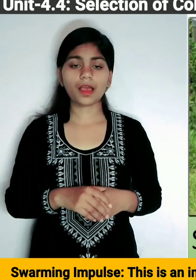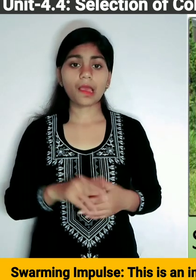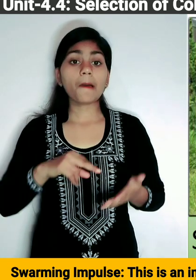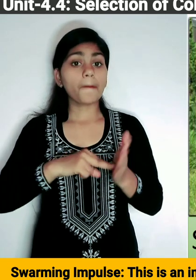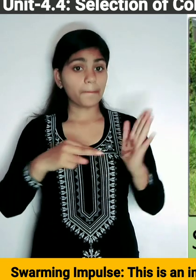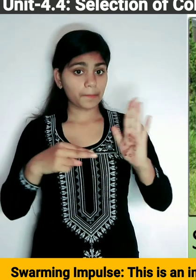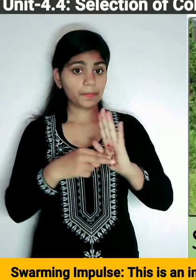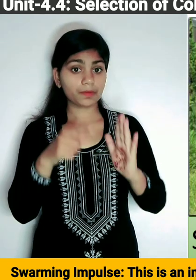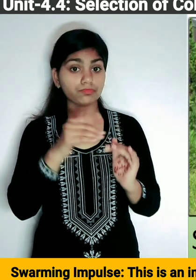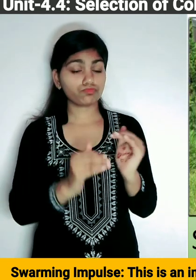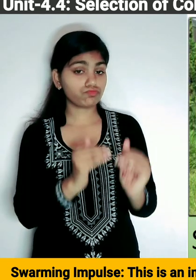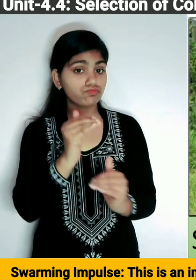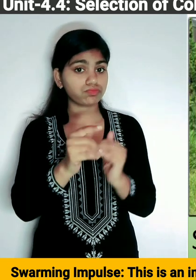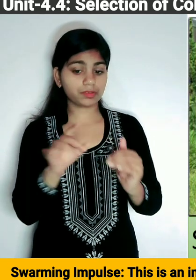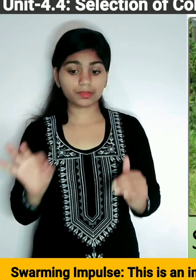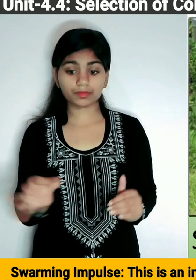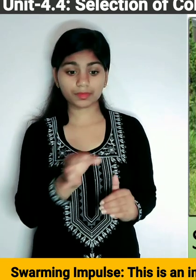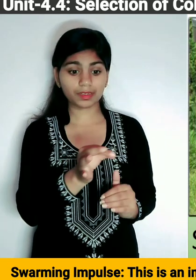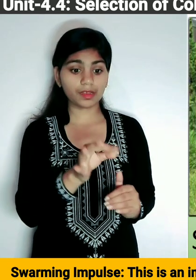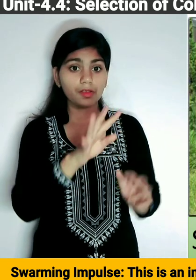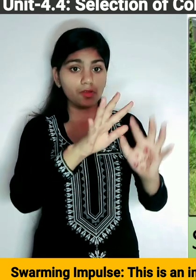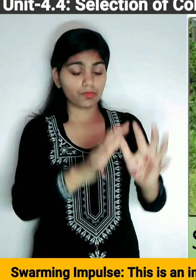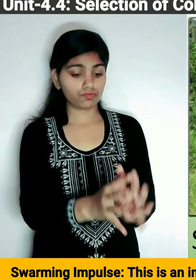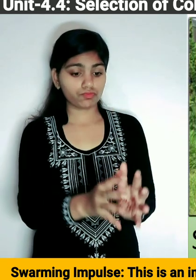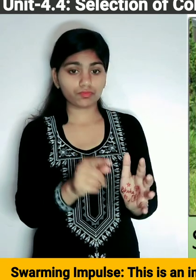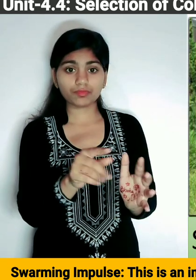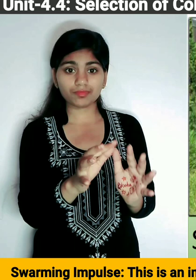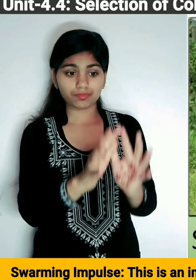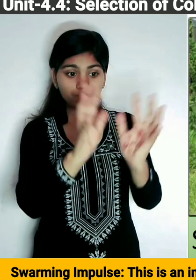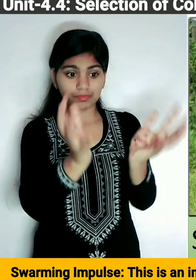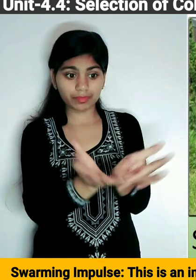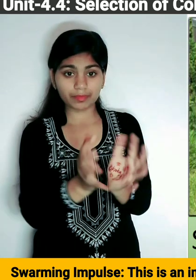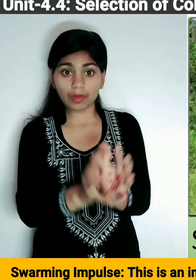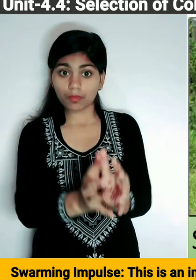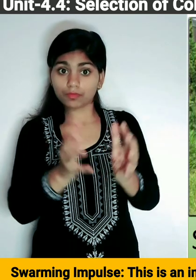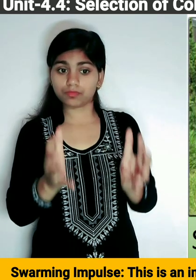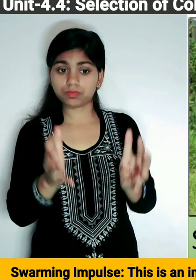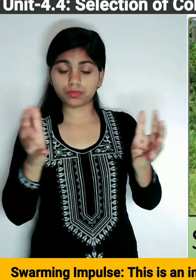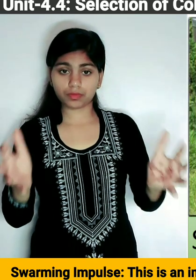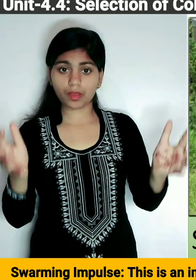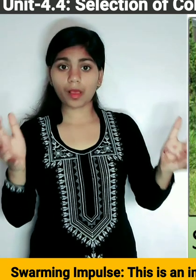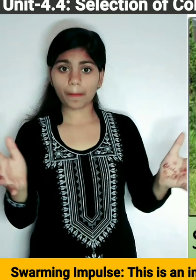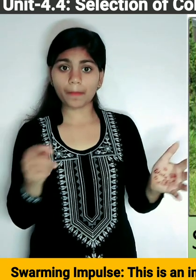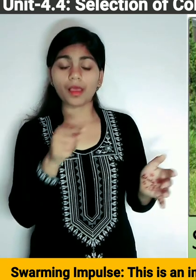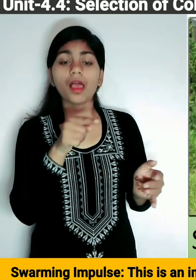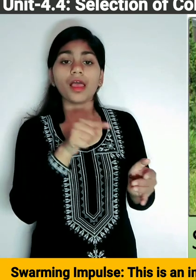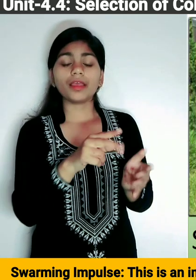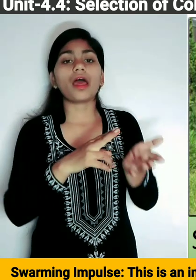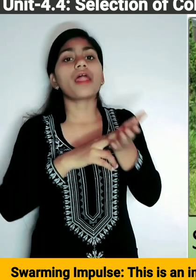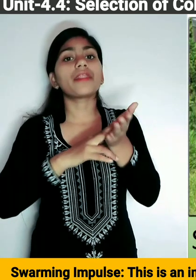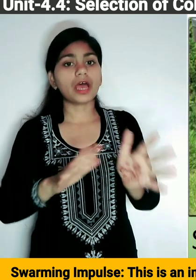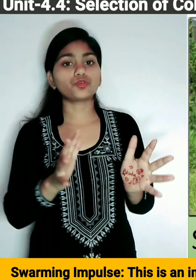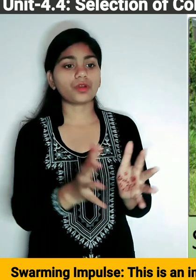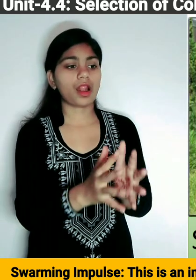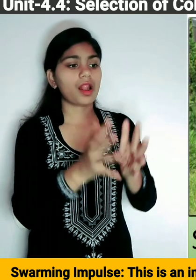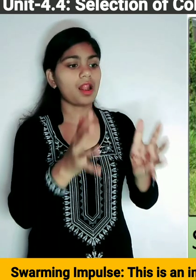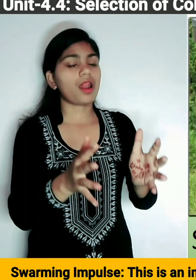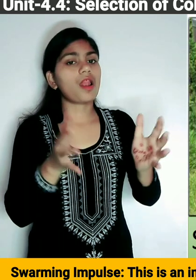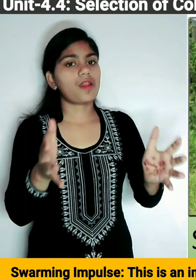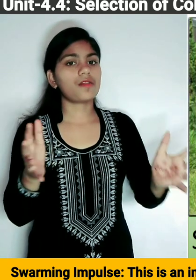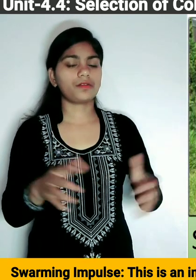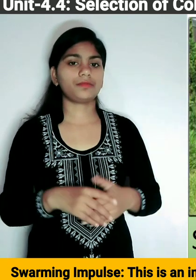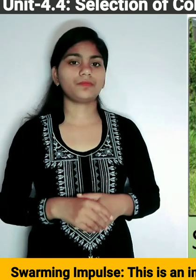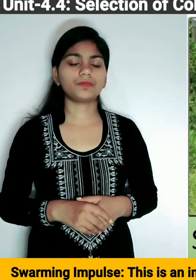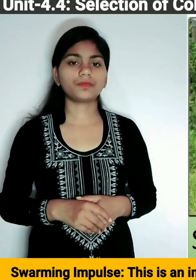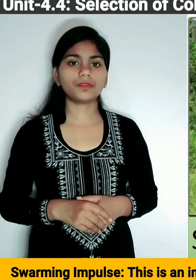bee colonies, and it cannot arouse under the will by the beekeeper